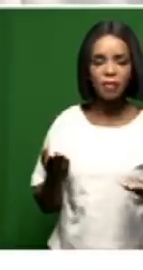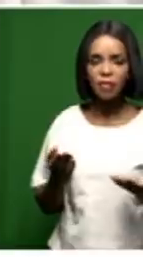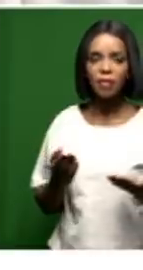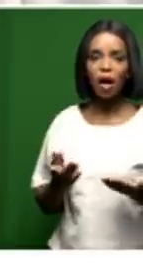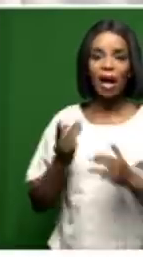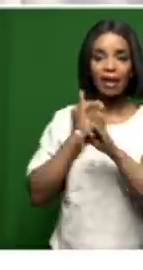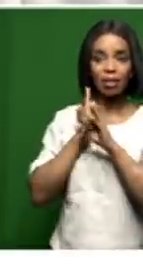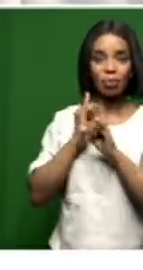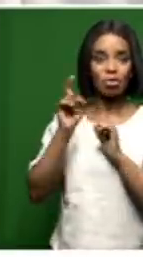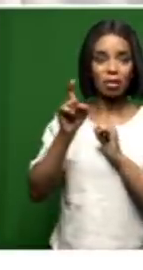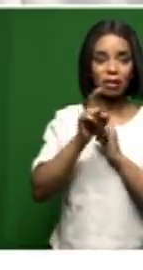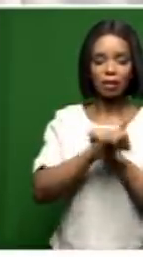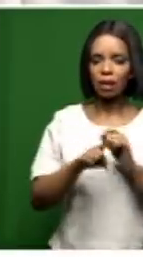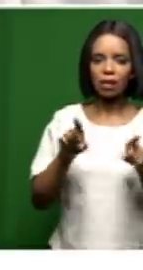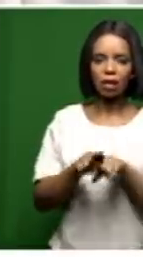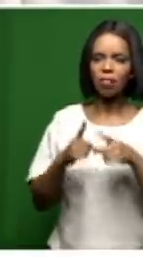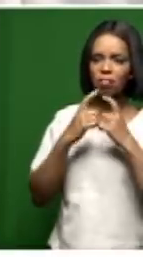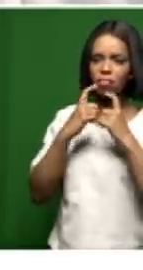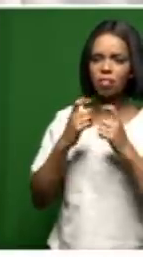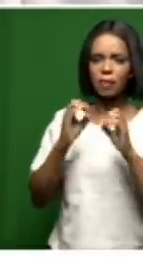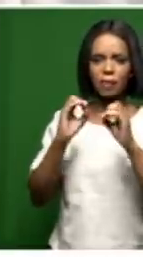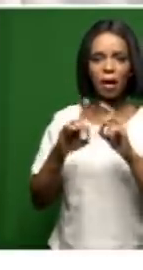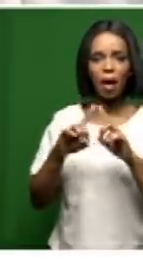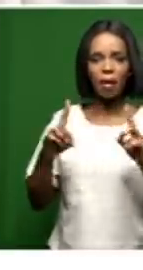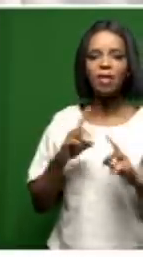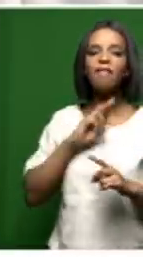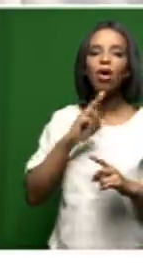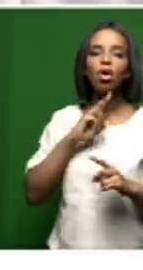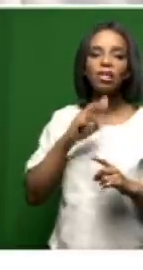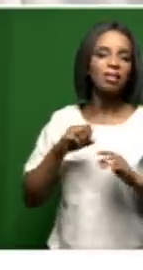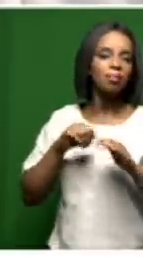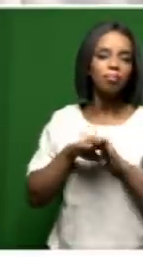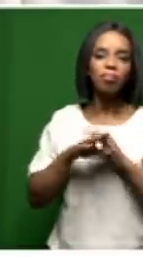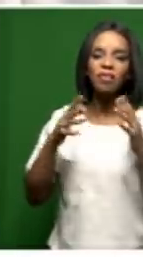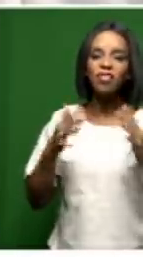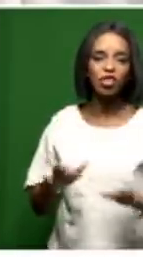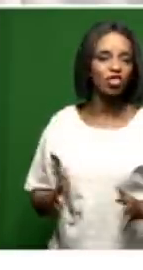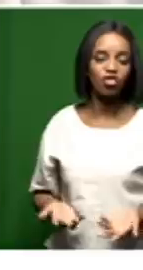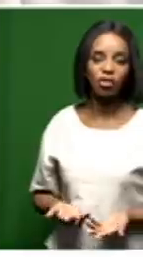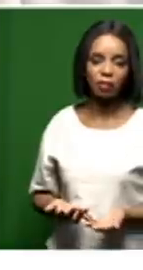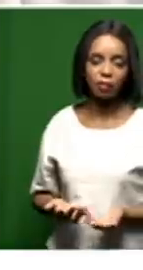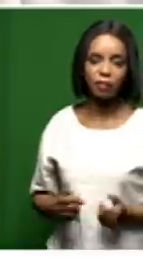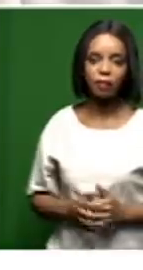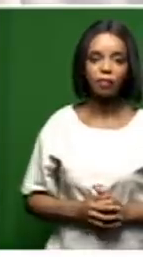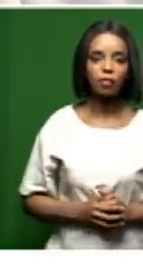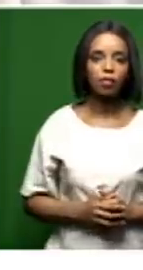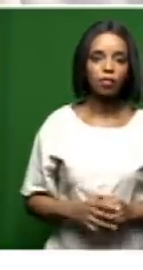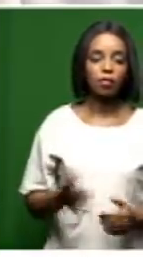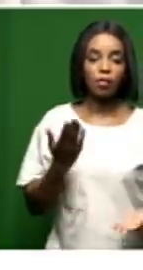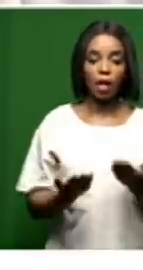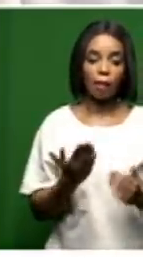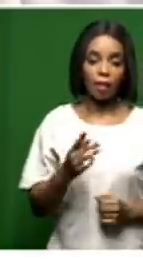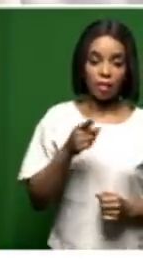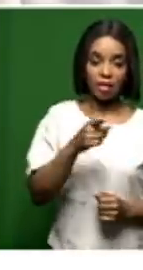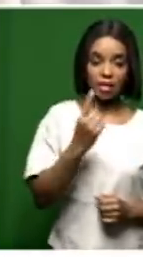these institutions when that particular audio leaked? Well, maybe that should be a subject for